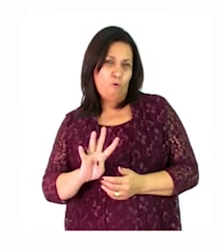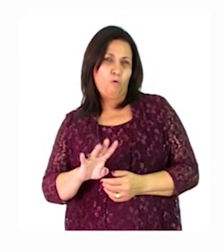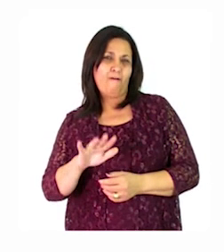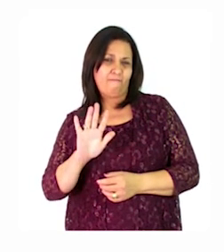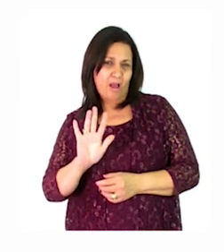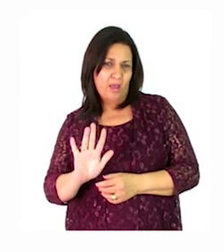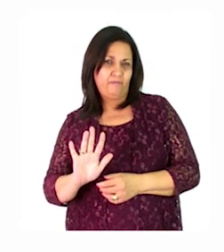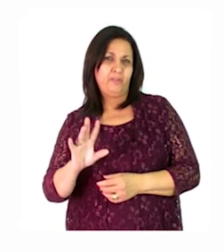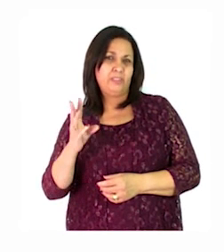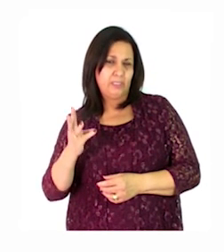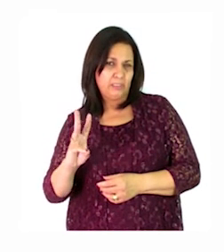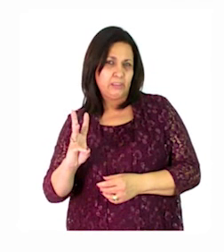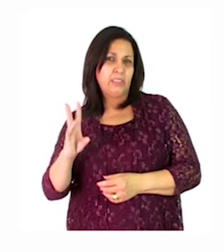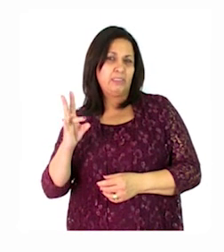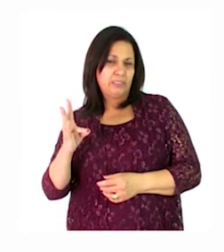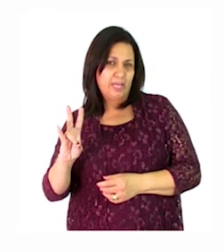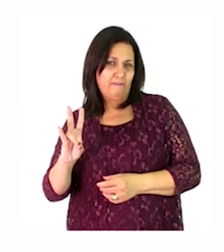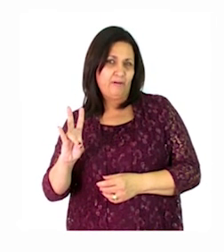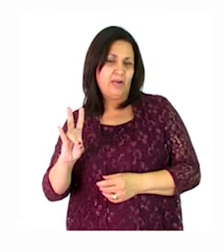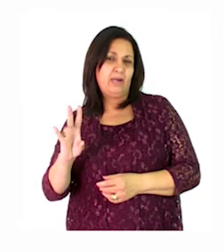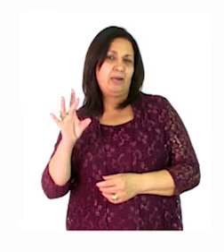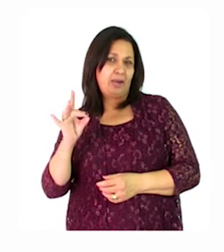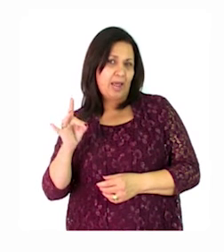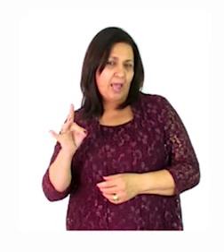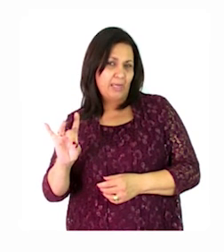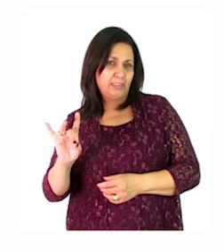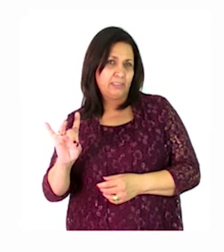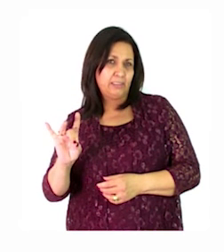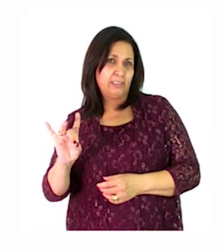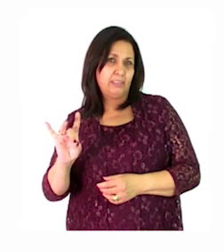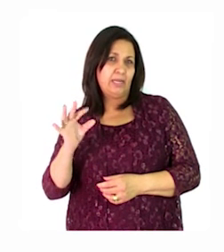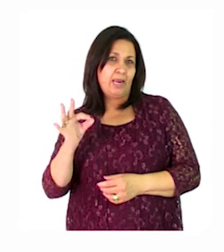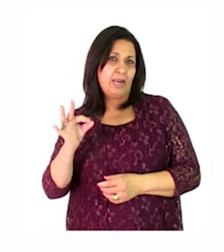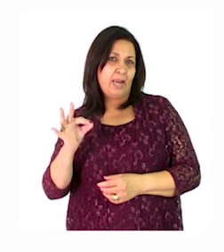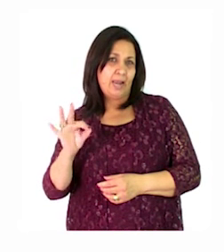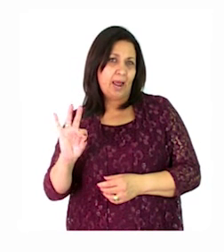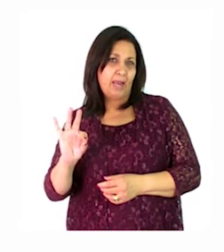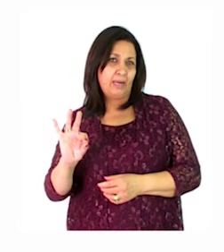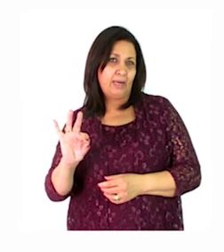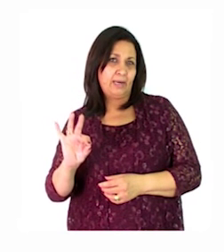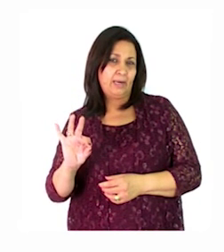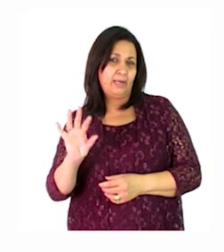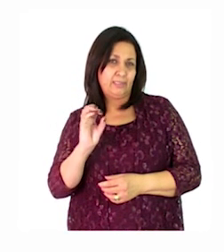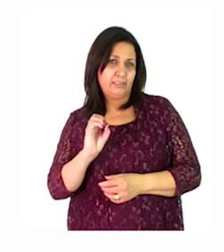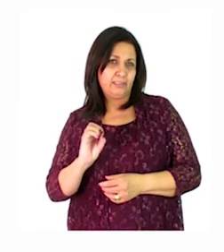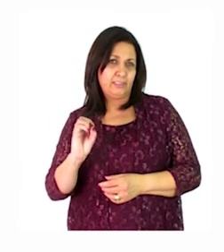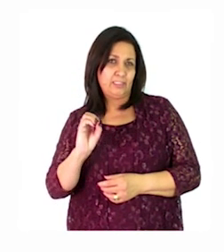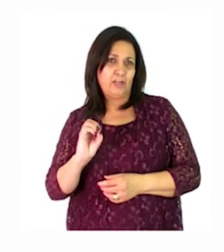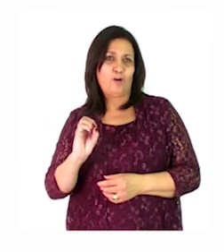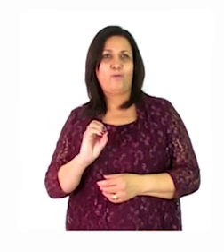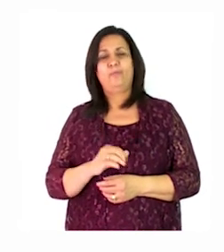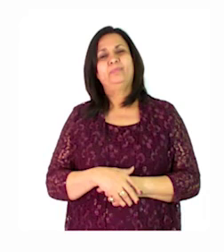5, 6, 7, 8, 9,